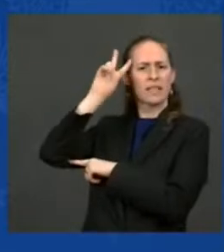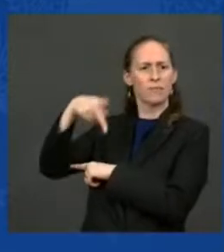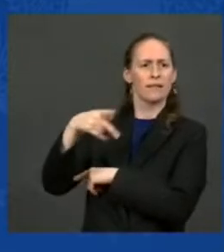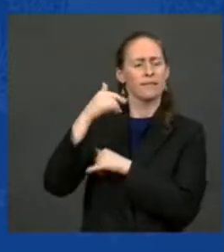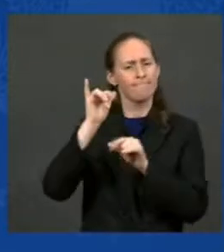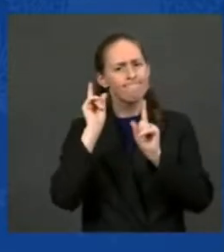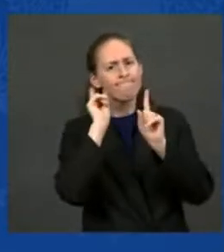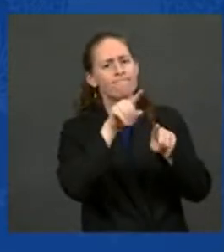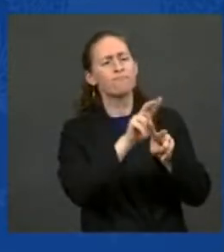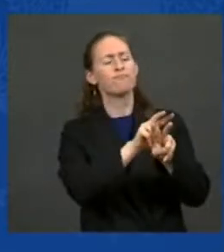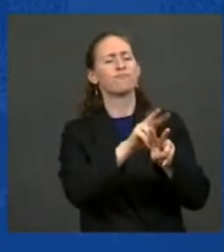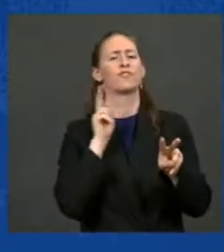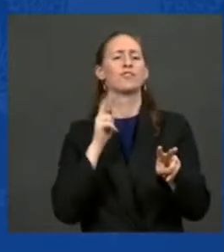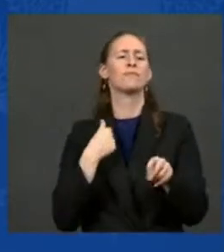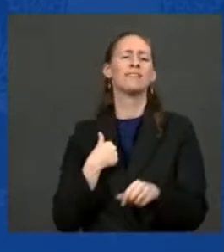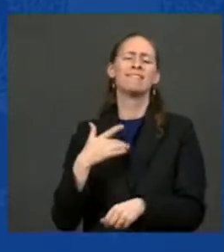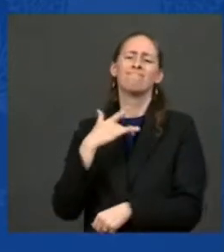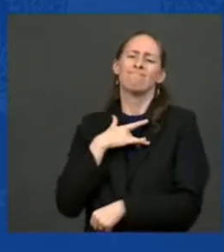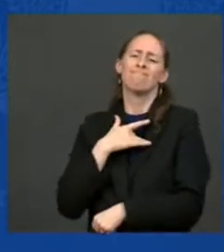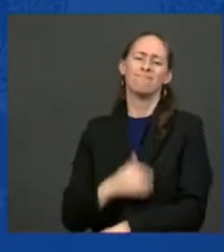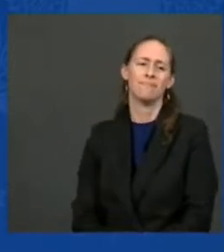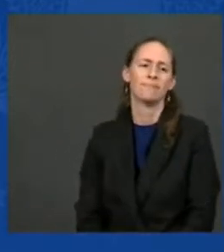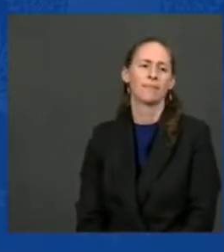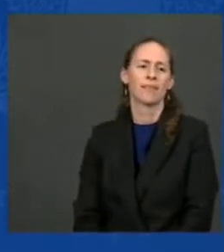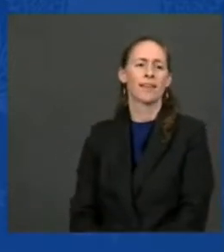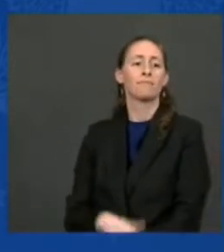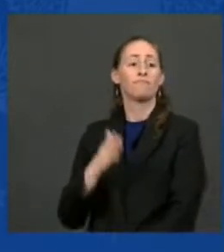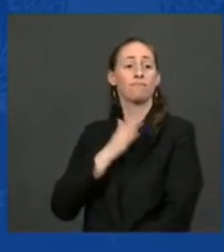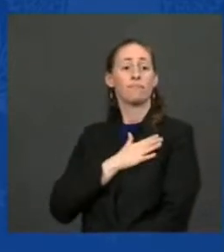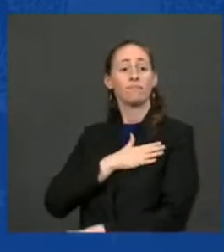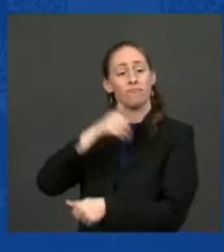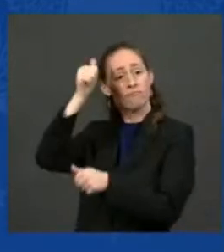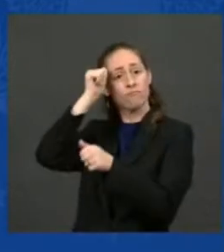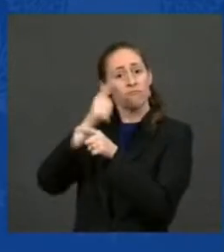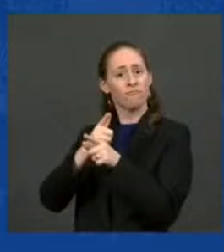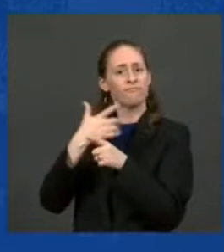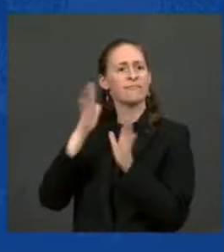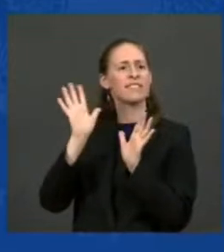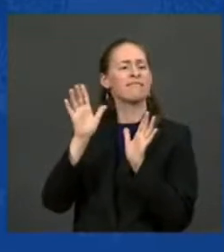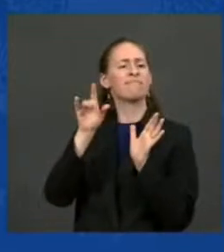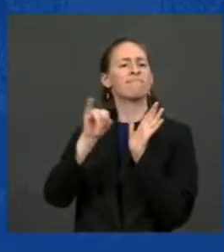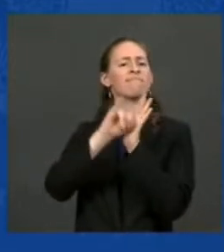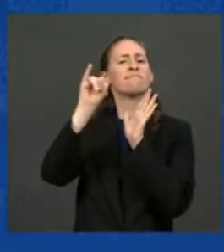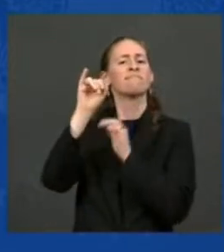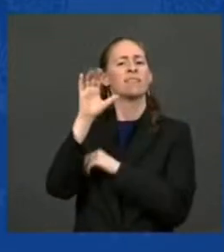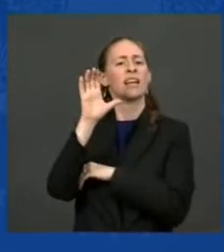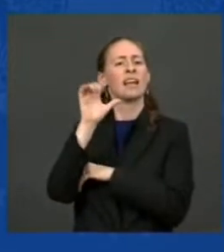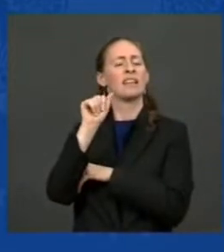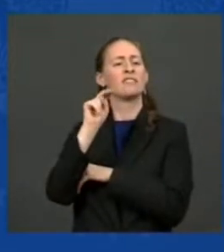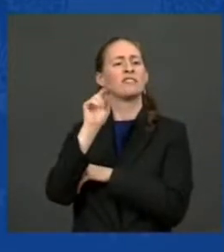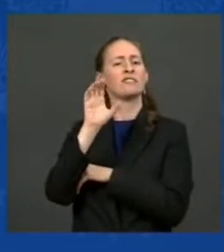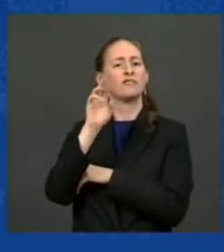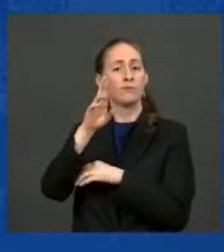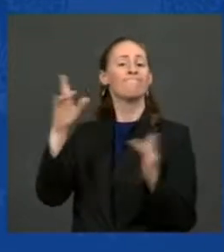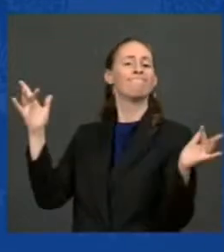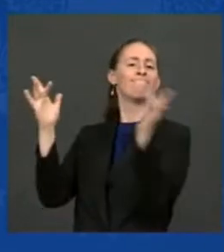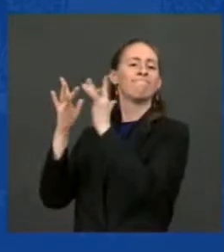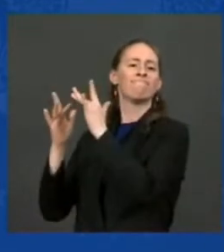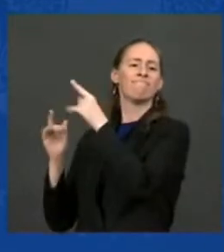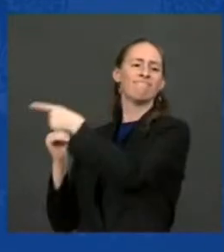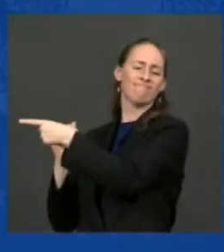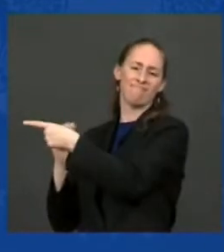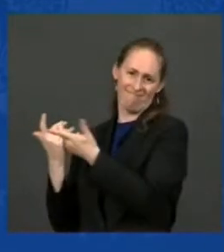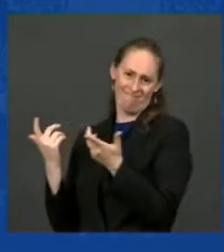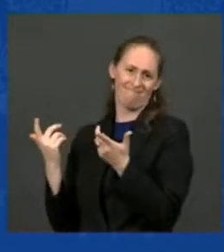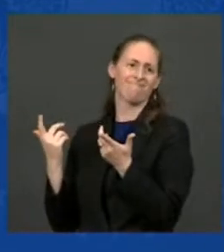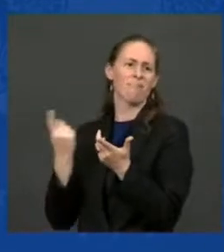older brother was diagnosed with cancer, who did I call first for advice and counsel on what to do? My friend, Joe